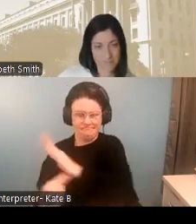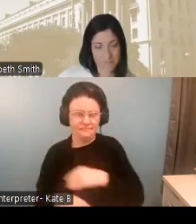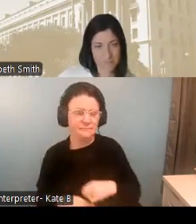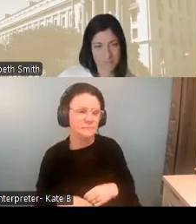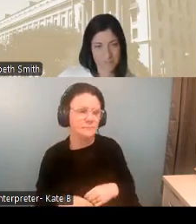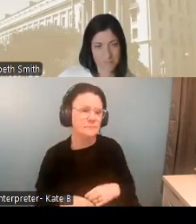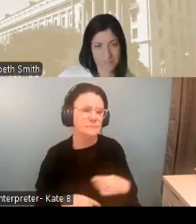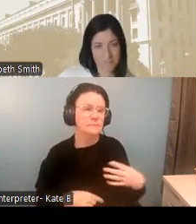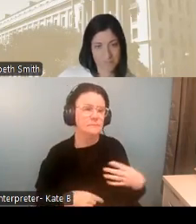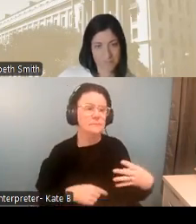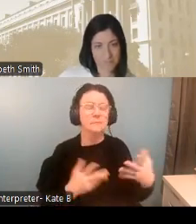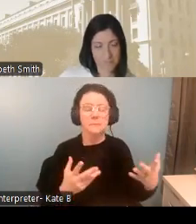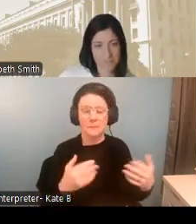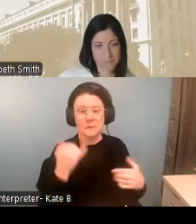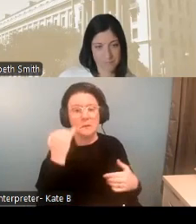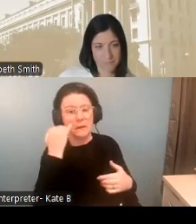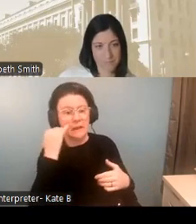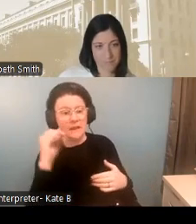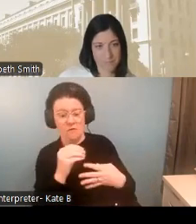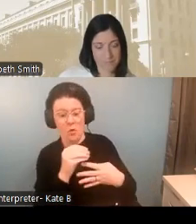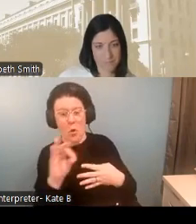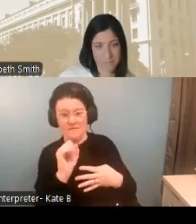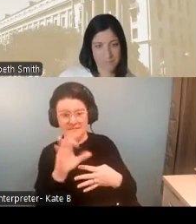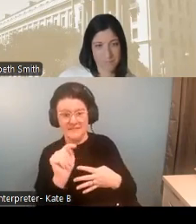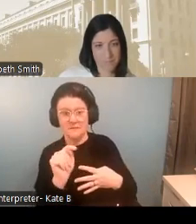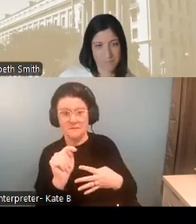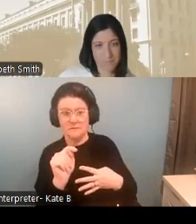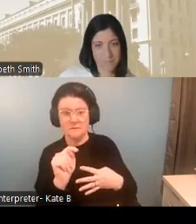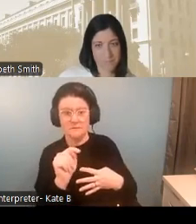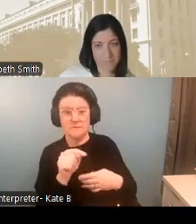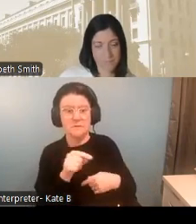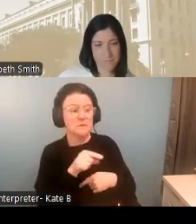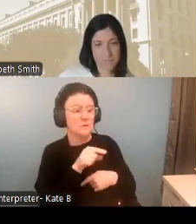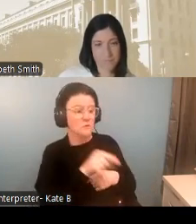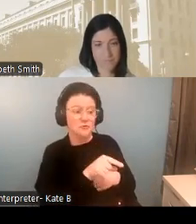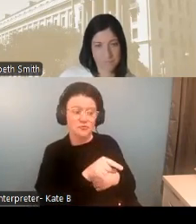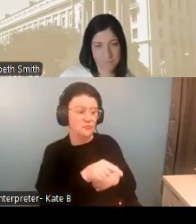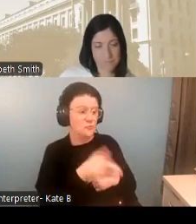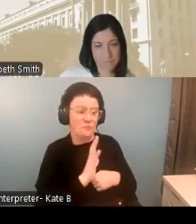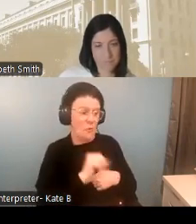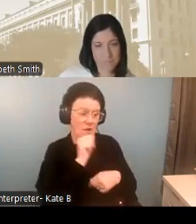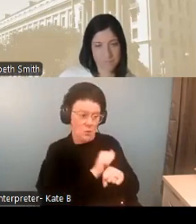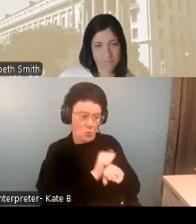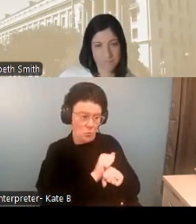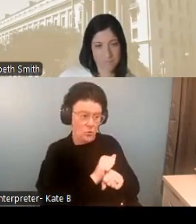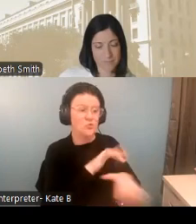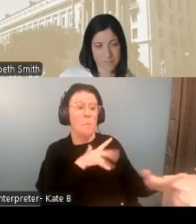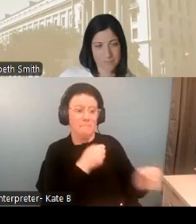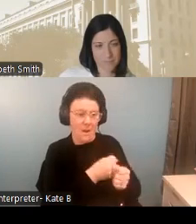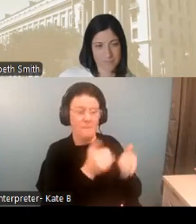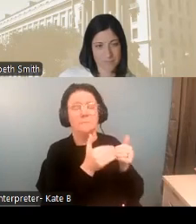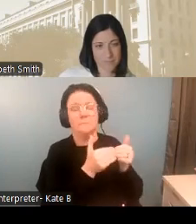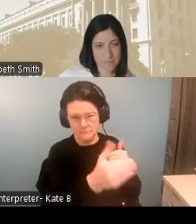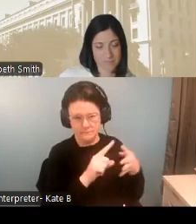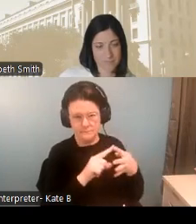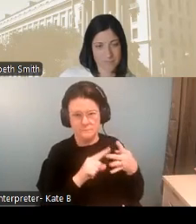we ask that there is an offset, that means you're going to make up the work that was not done in the past and into the future.